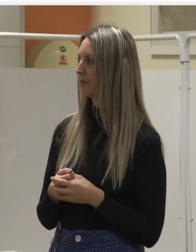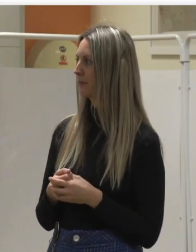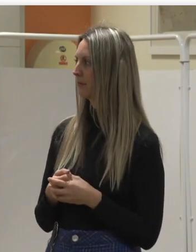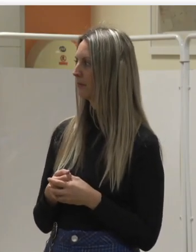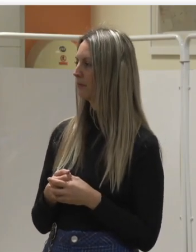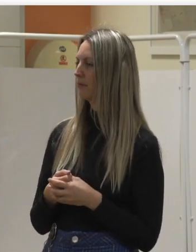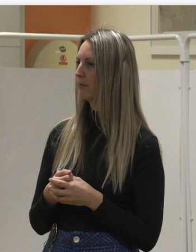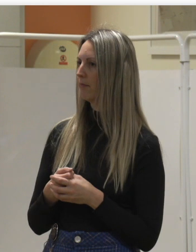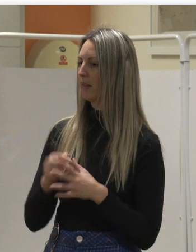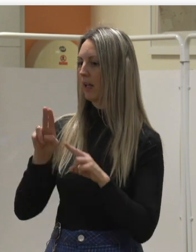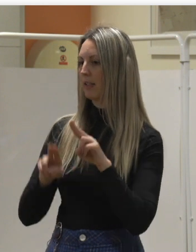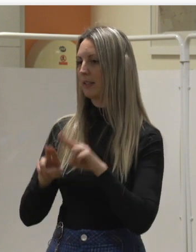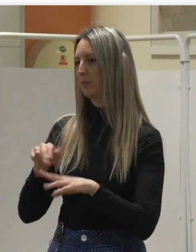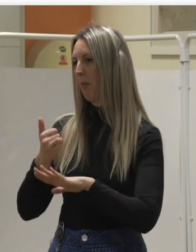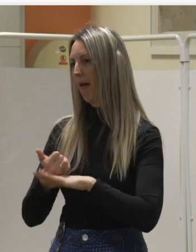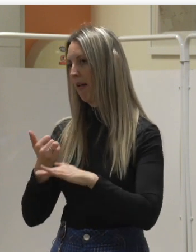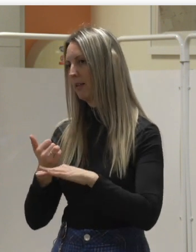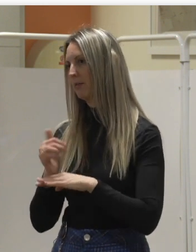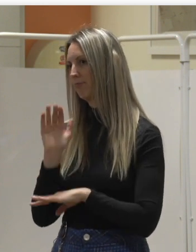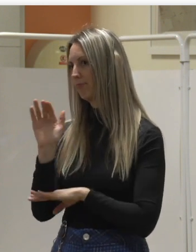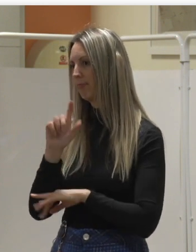based not within the hospital, but